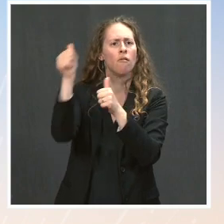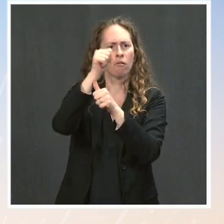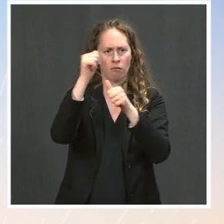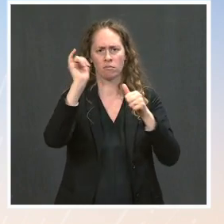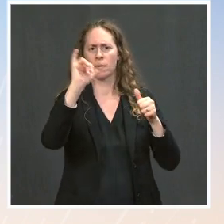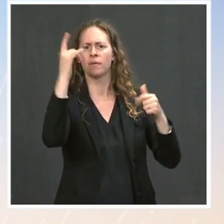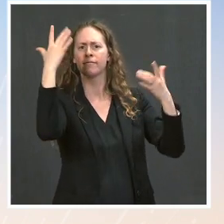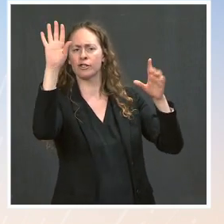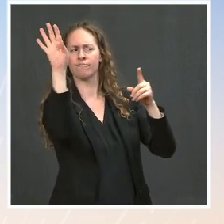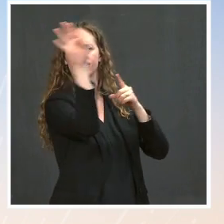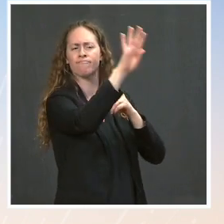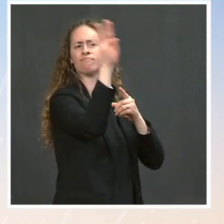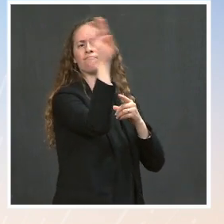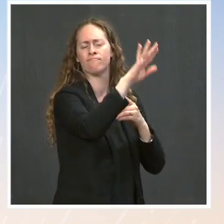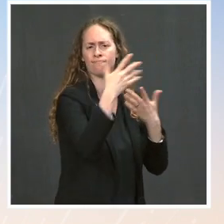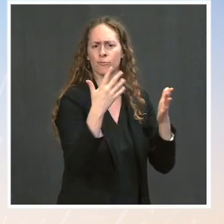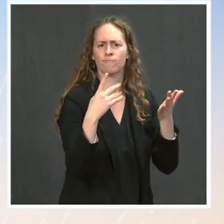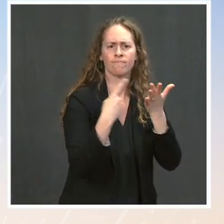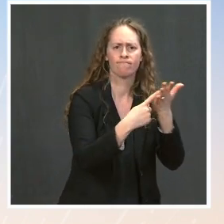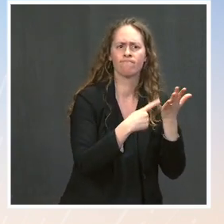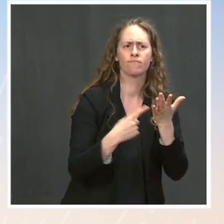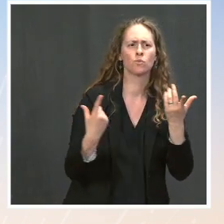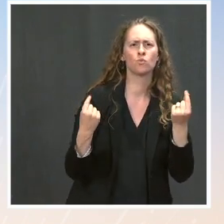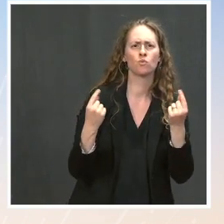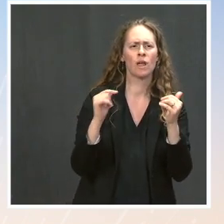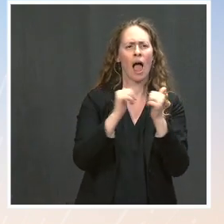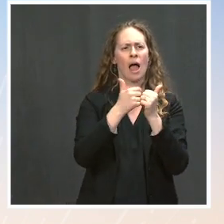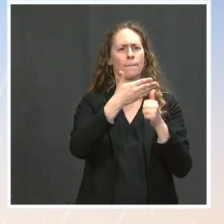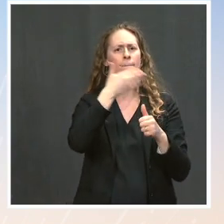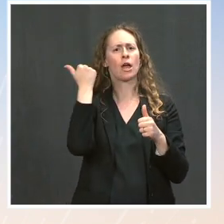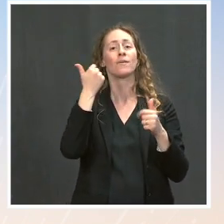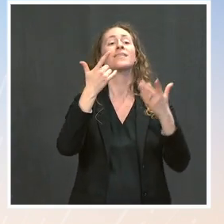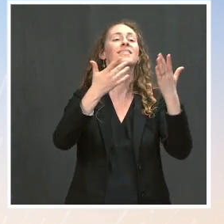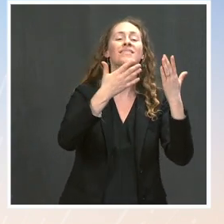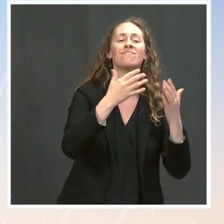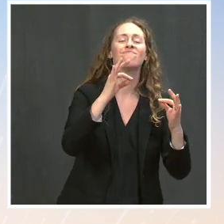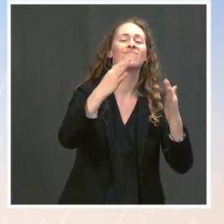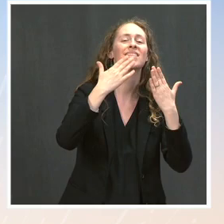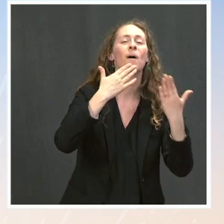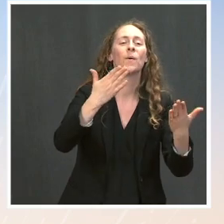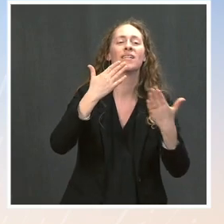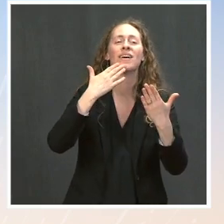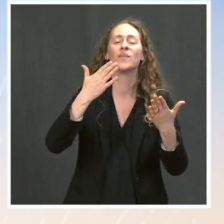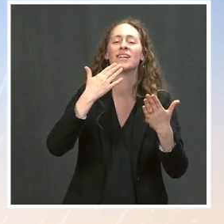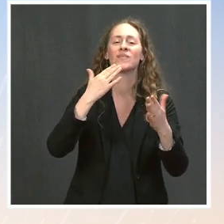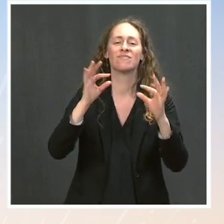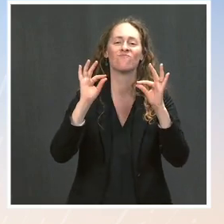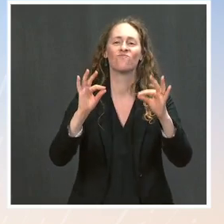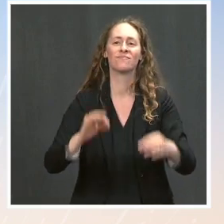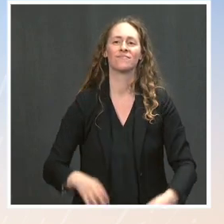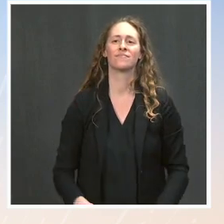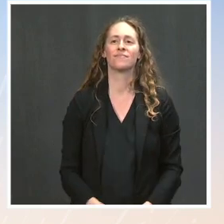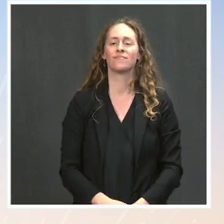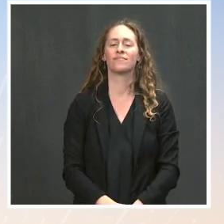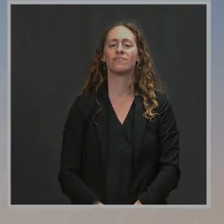partners. Thanks, everyone. Thank you. You have 8 minutes until the call, so you're welcome.